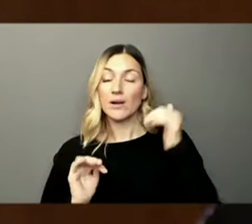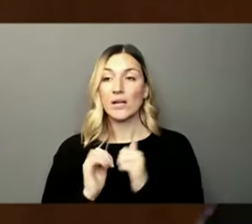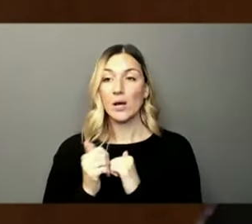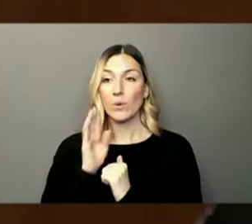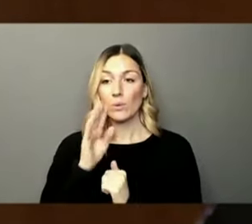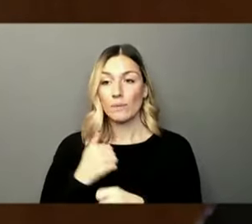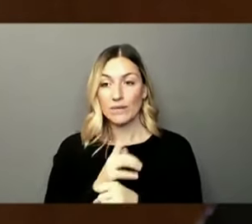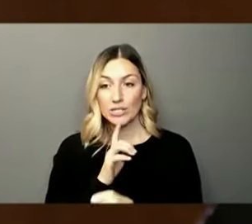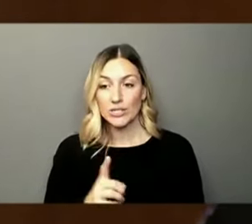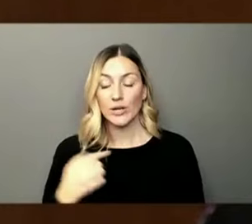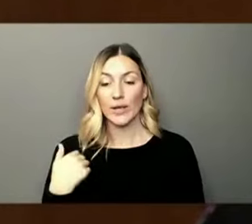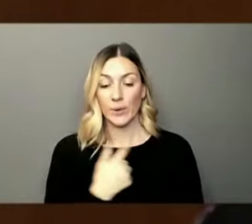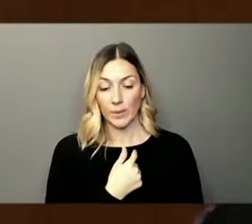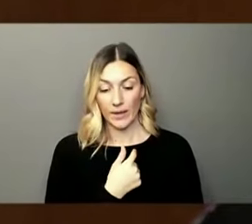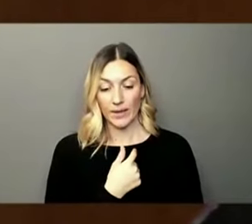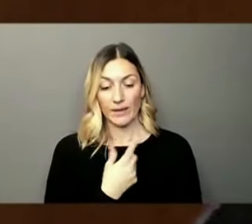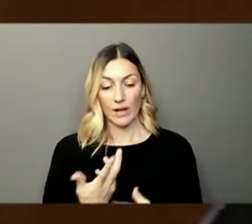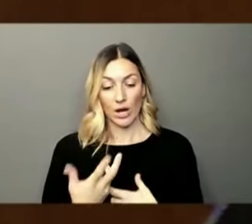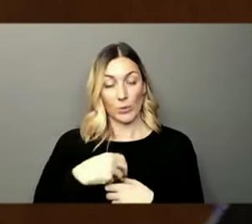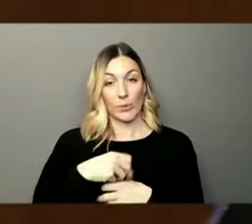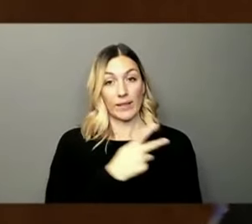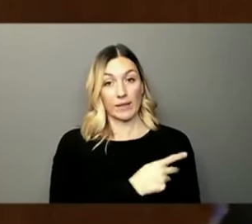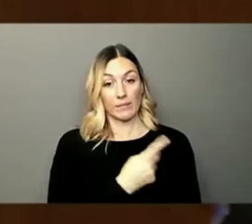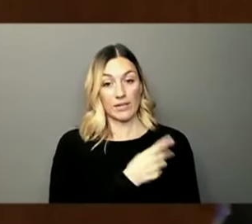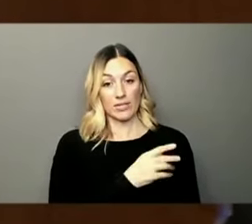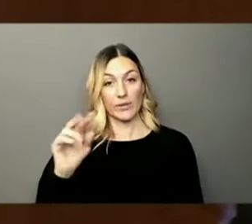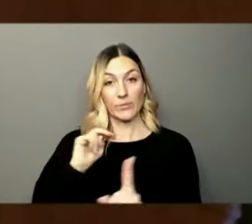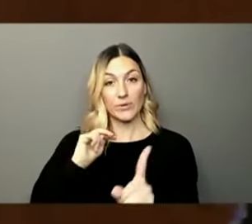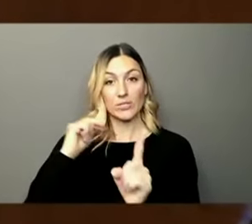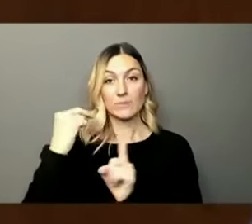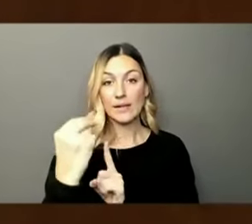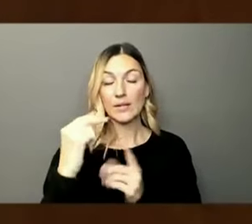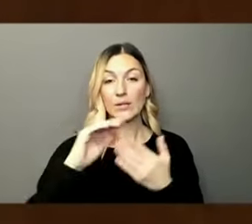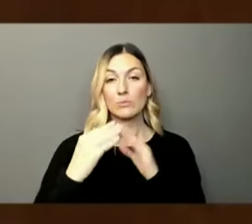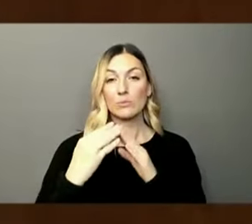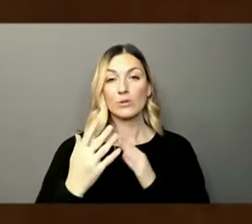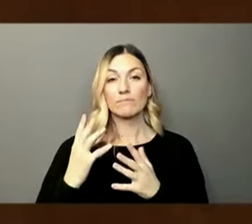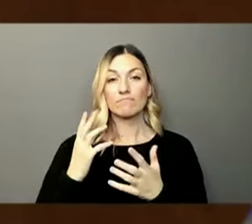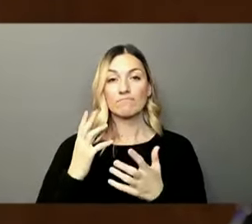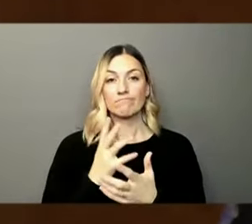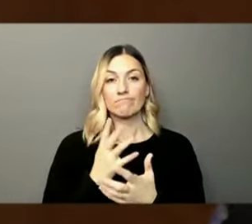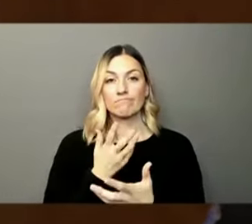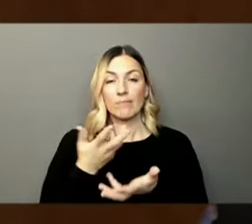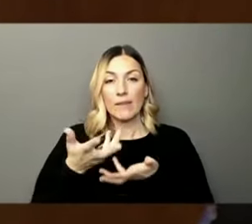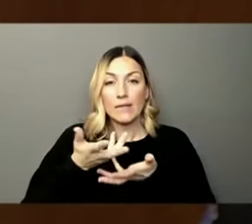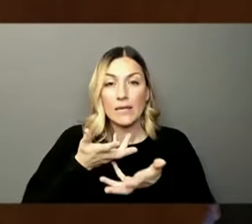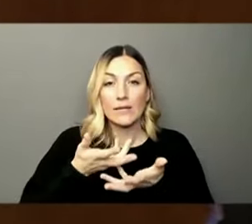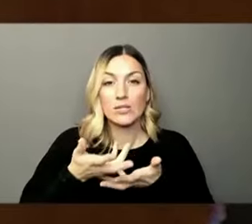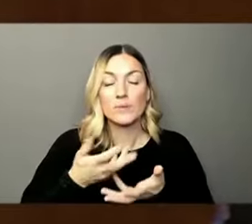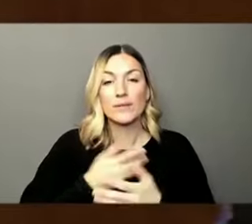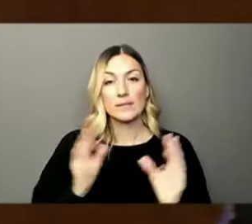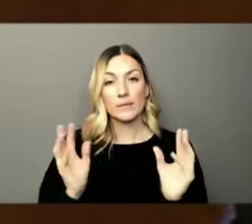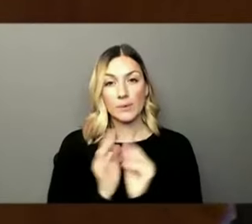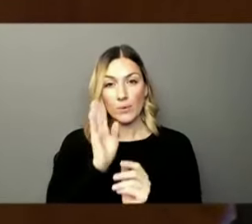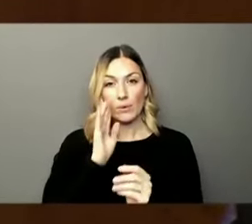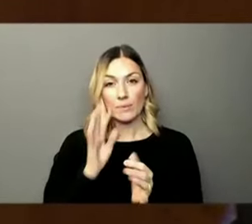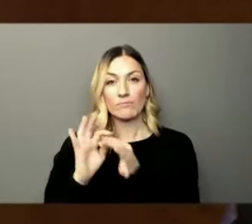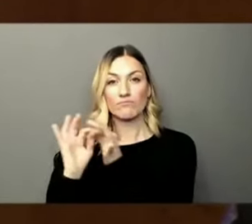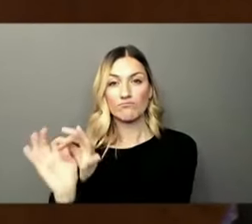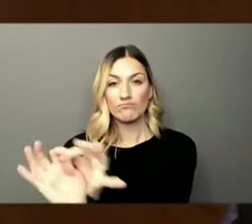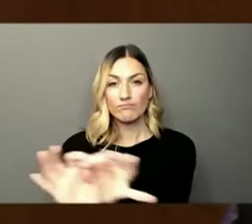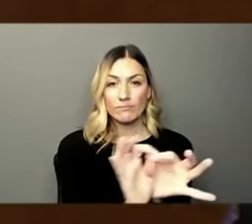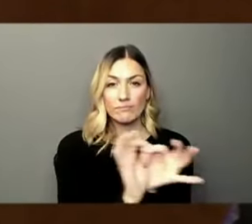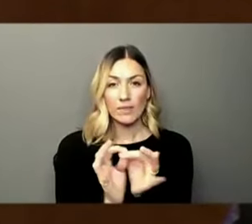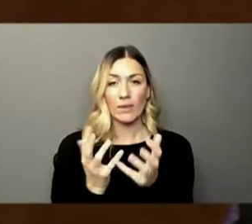we're including the patient voice and community engagement. And so I think that these meetings will really be able to harmonize that. We want to